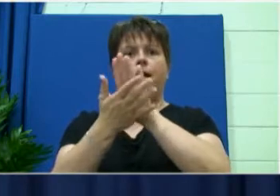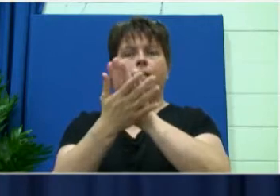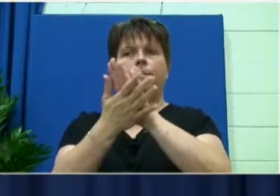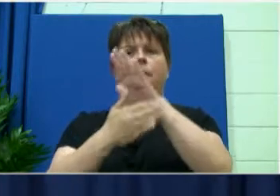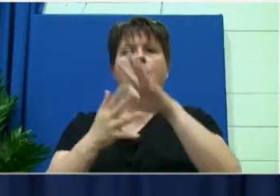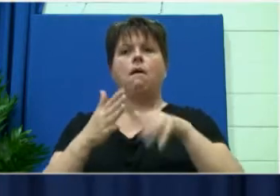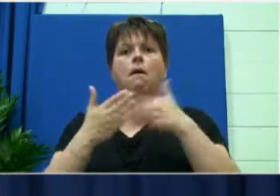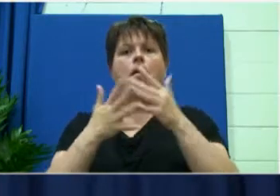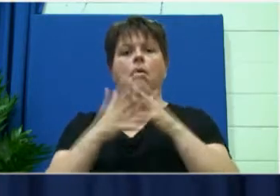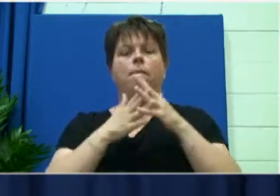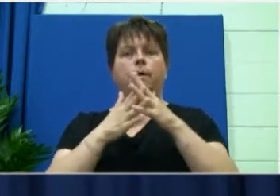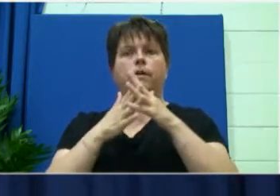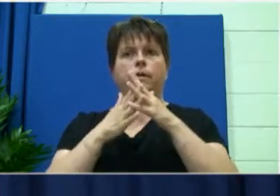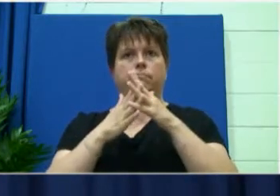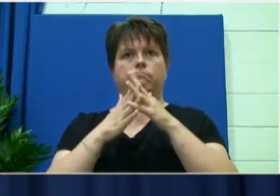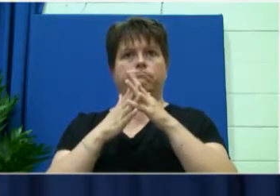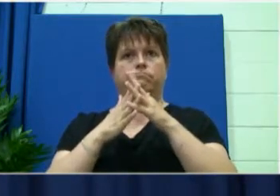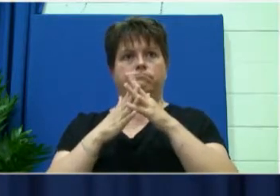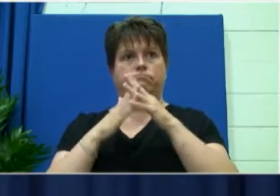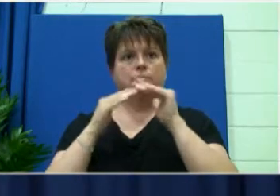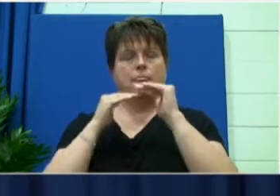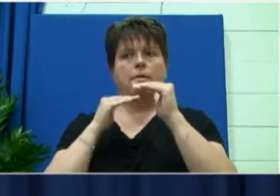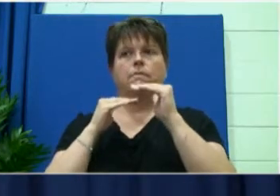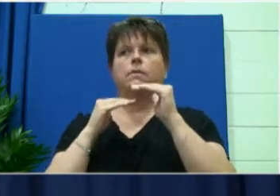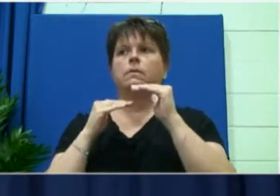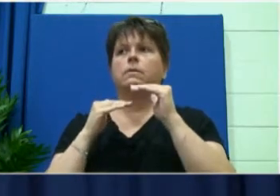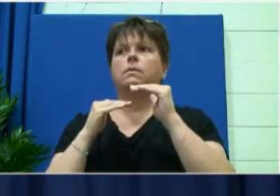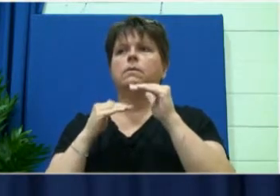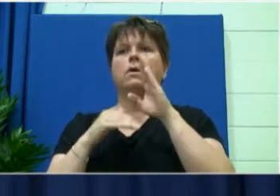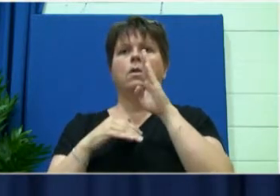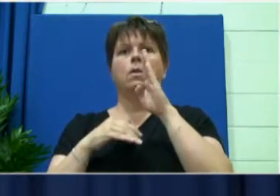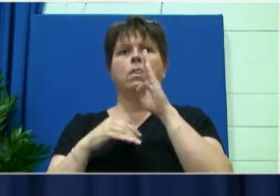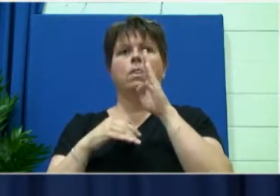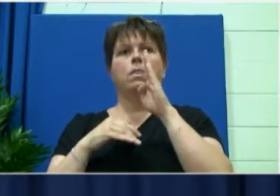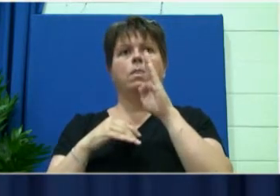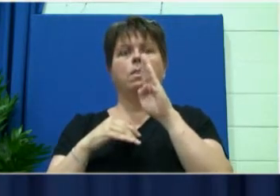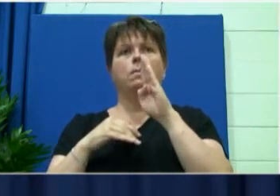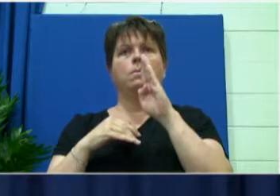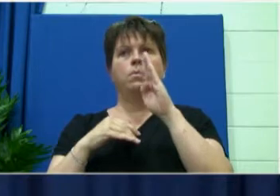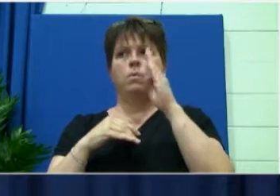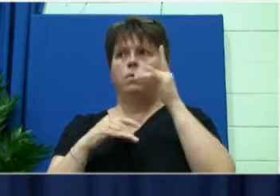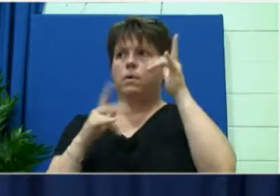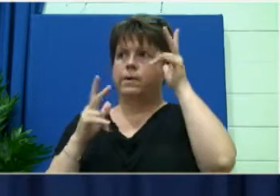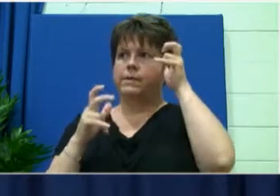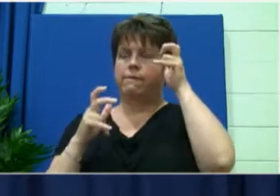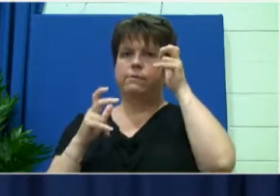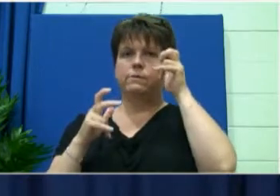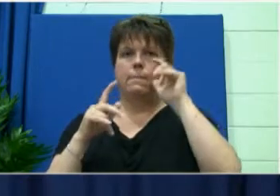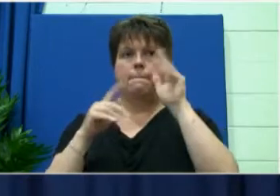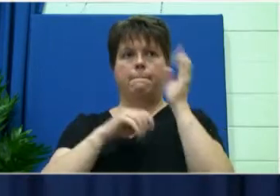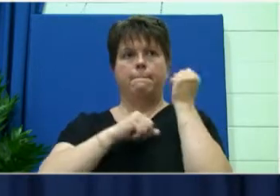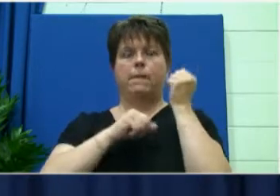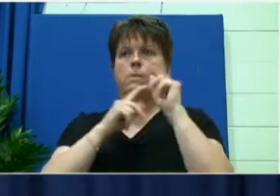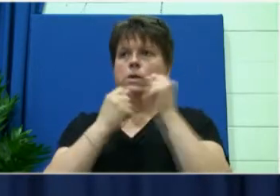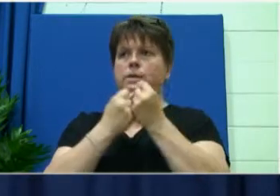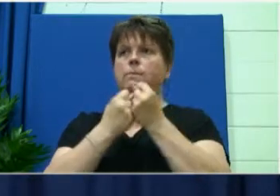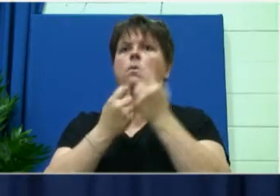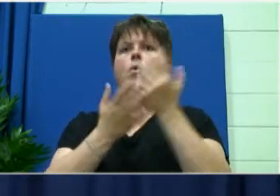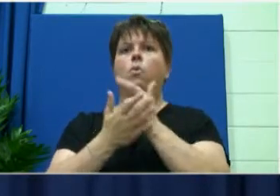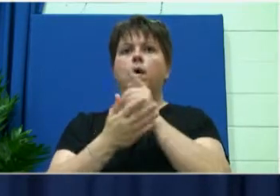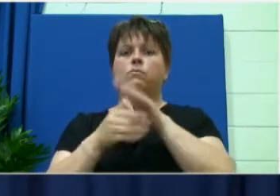All-American status. The Blue Devils baseball team won the Region 24